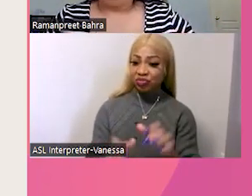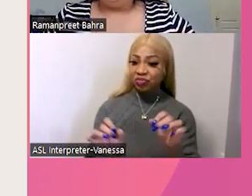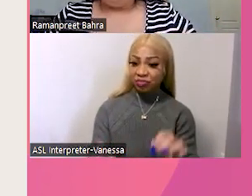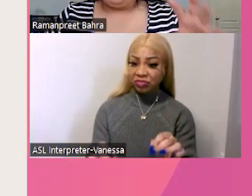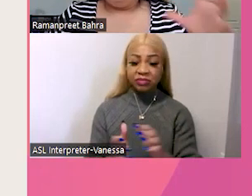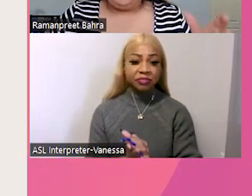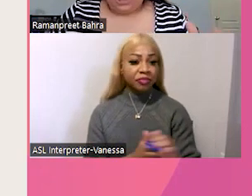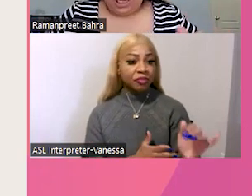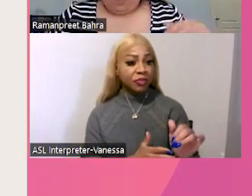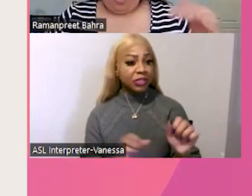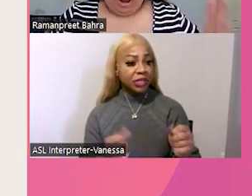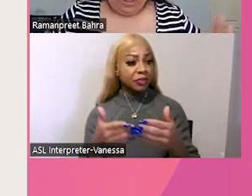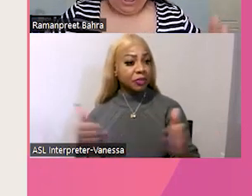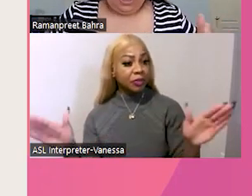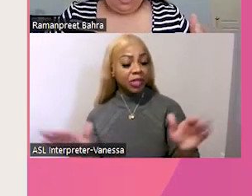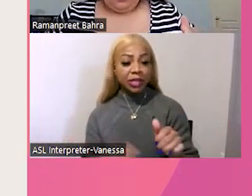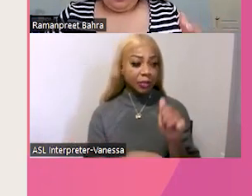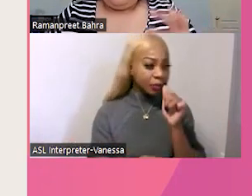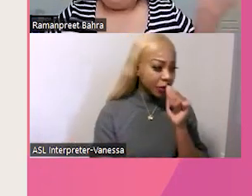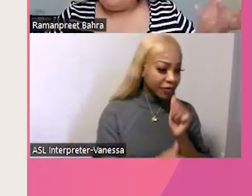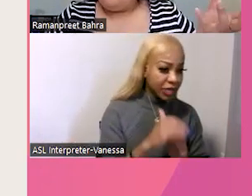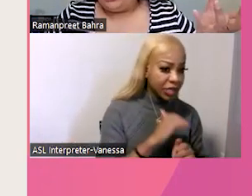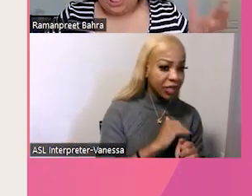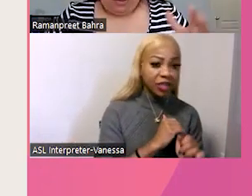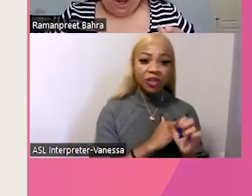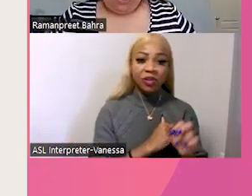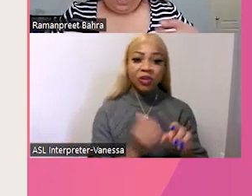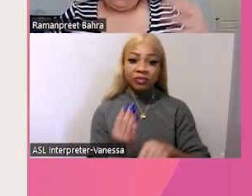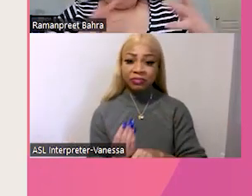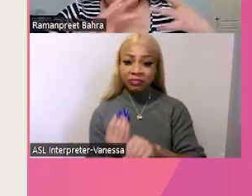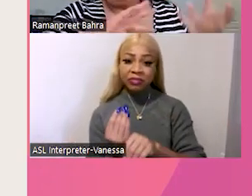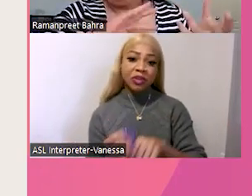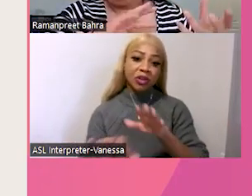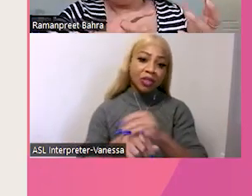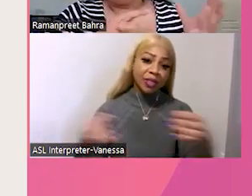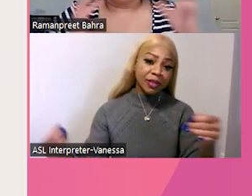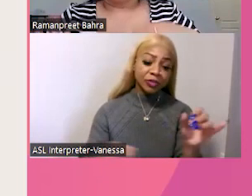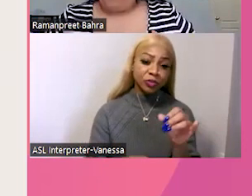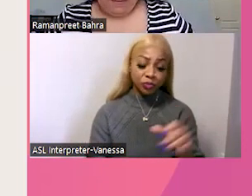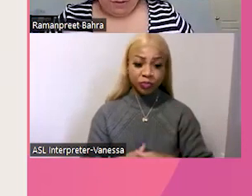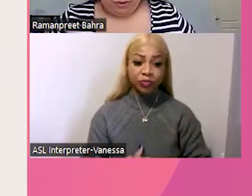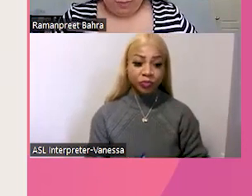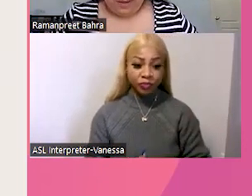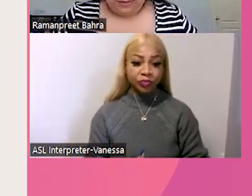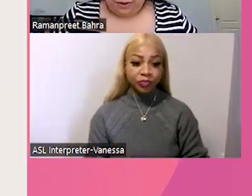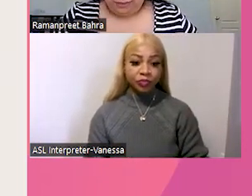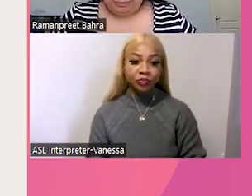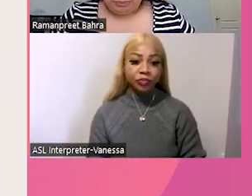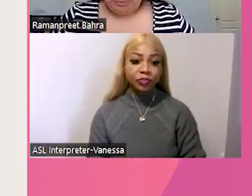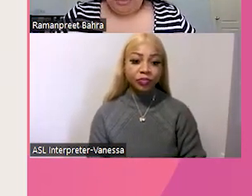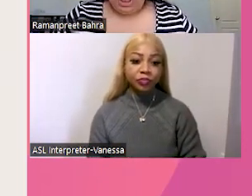both publicly, privately, and virtually as well, right? So public virtual spaces and private virtual spaces